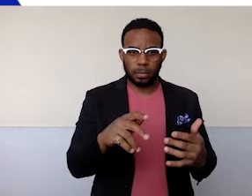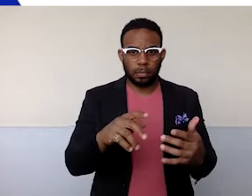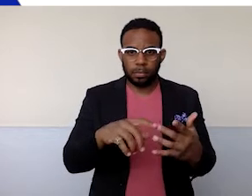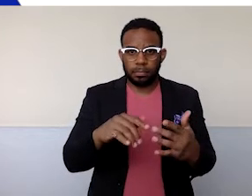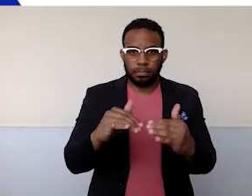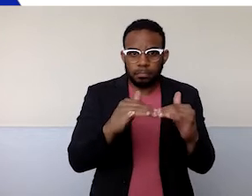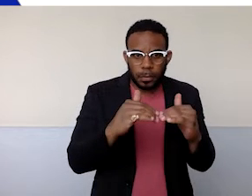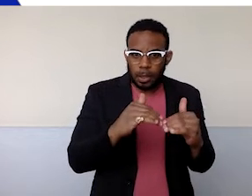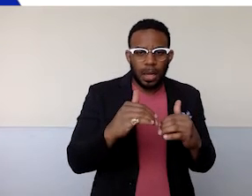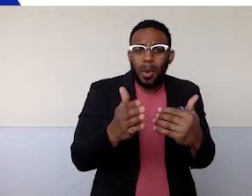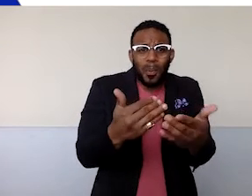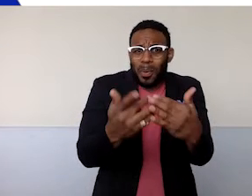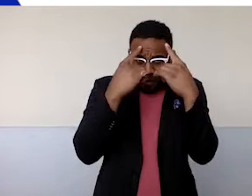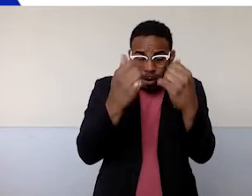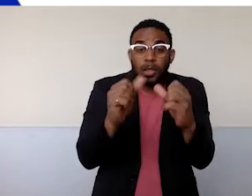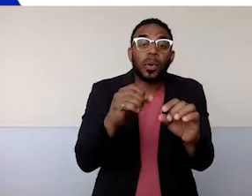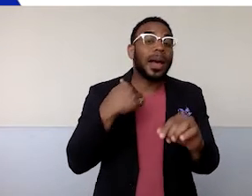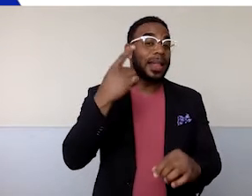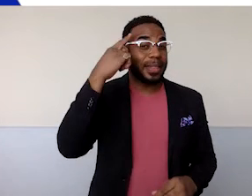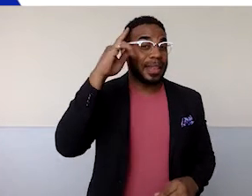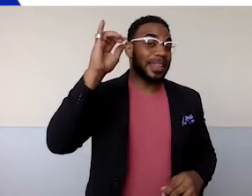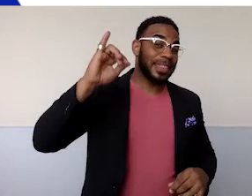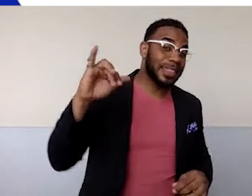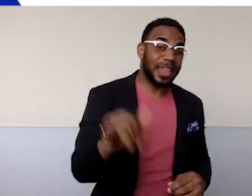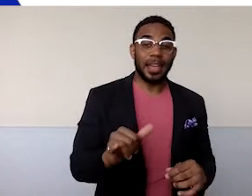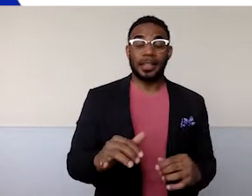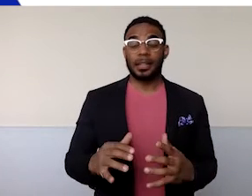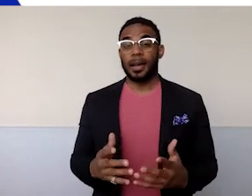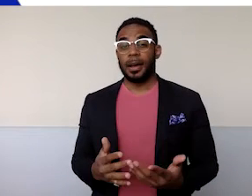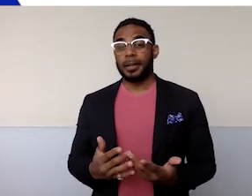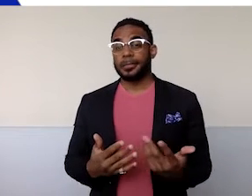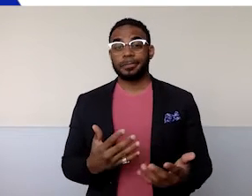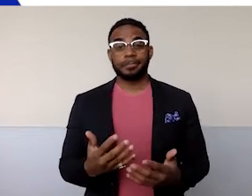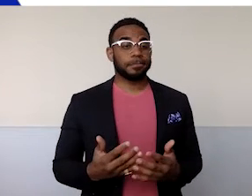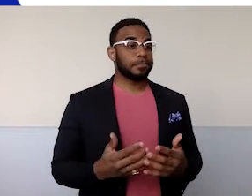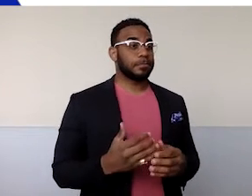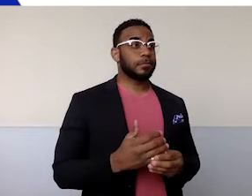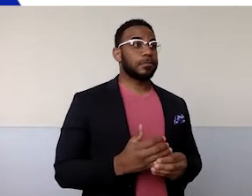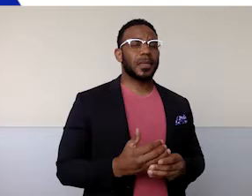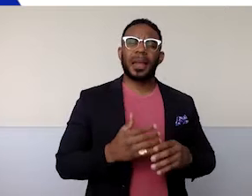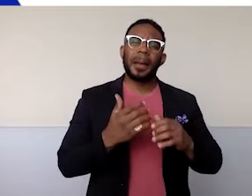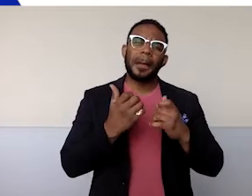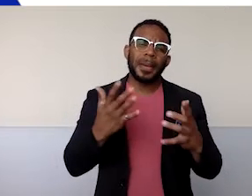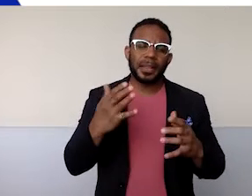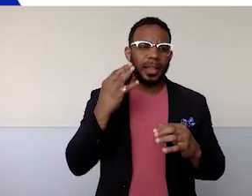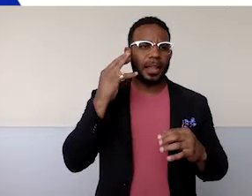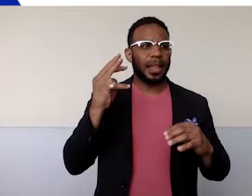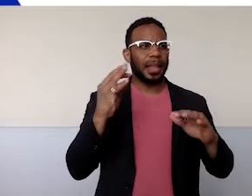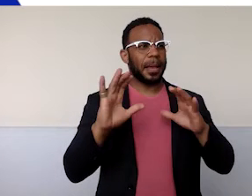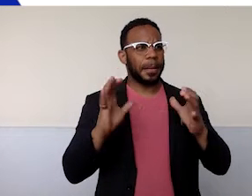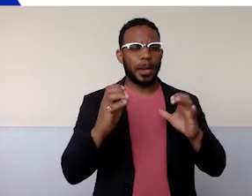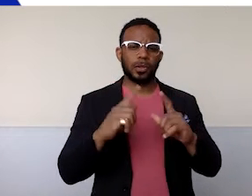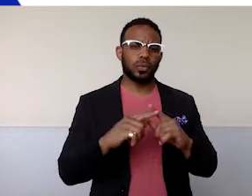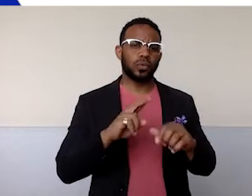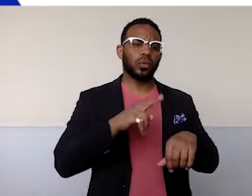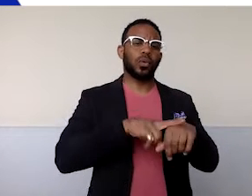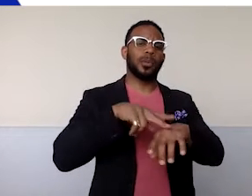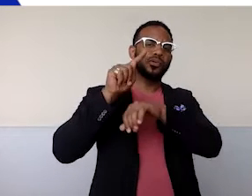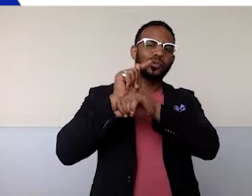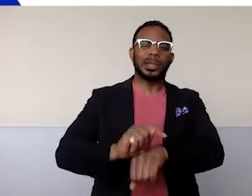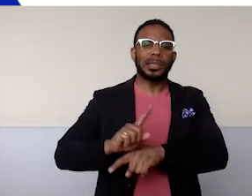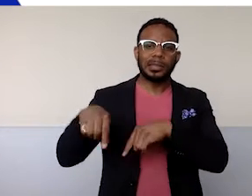POS machine and whatever. So I think that's a big thing as compared to the normal